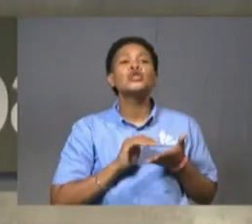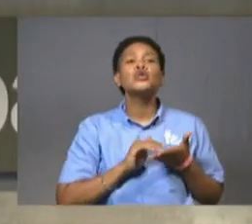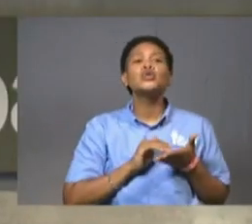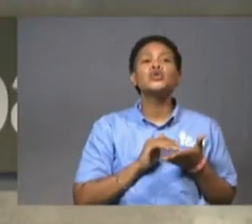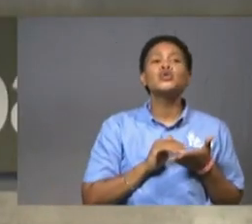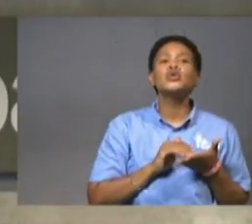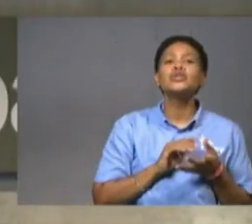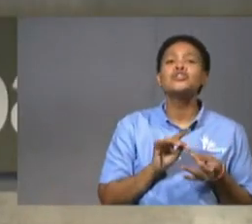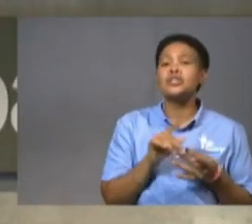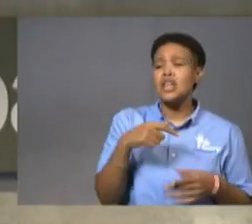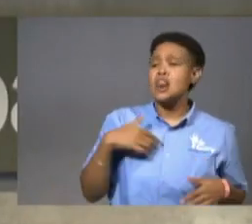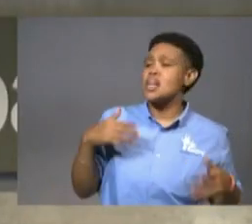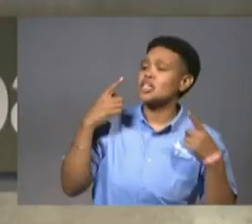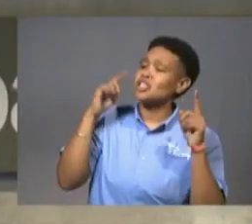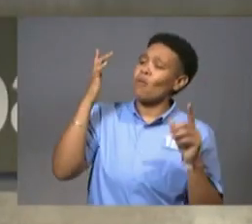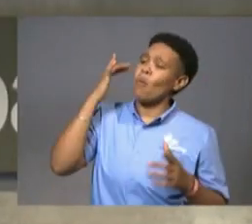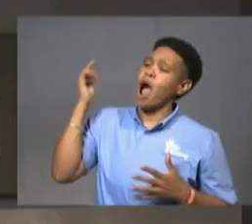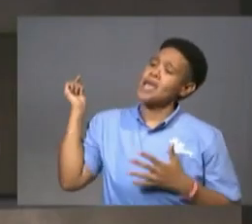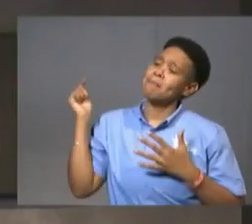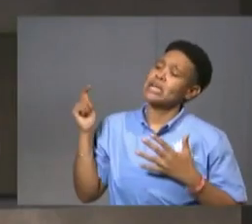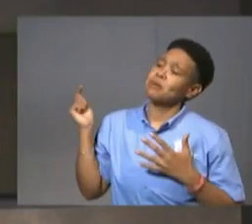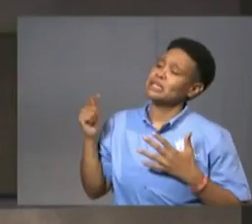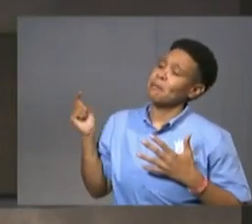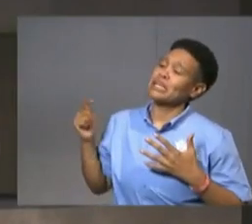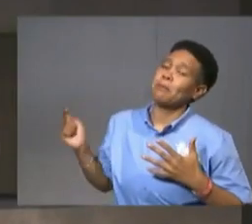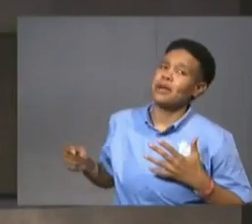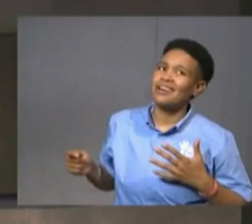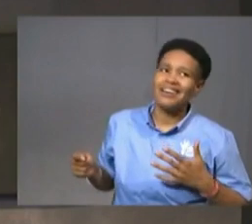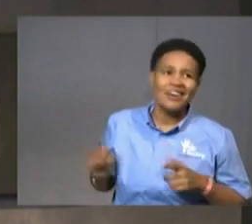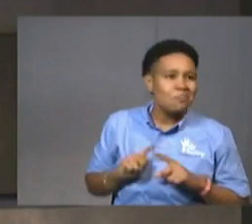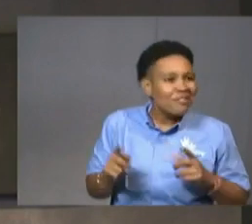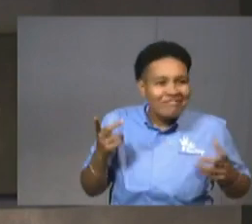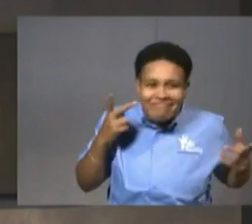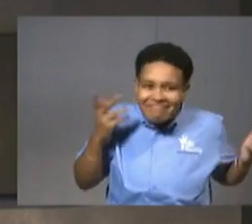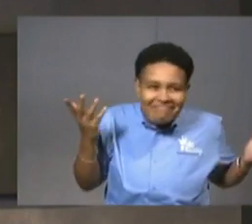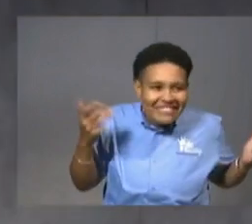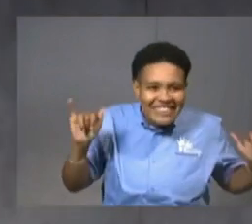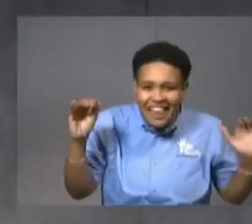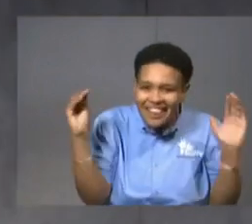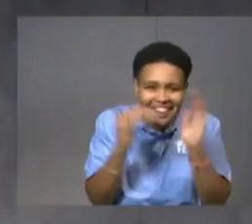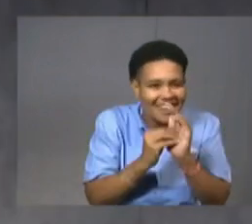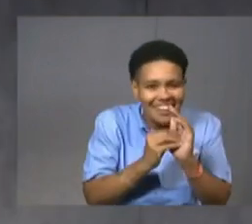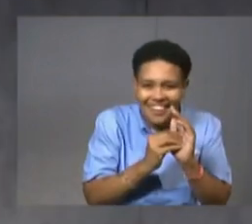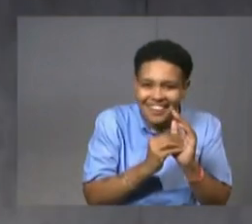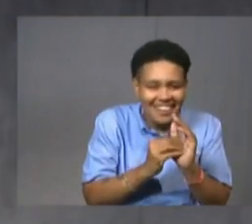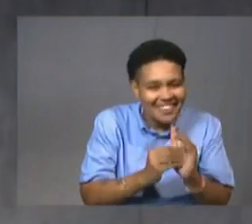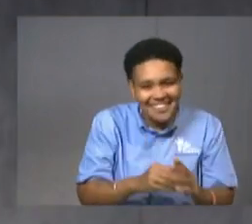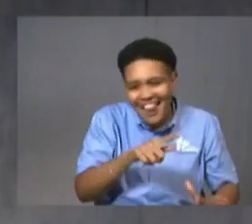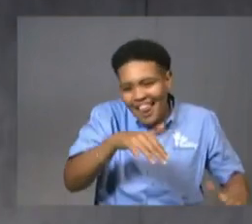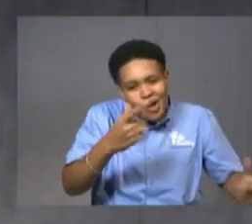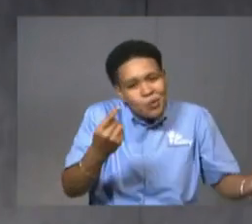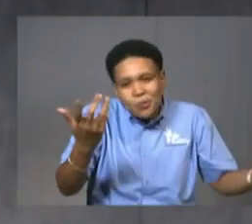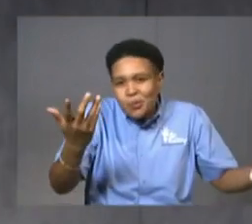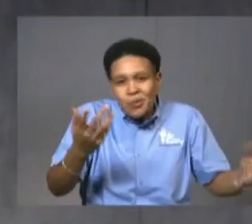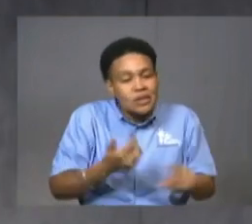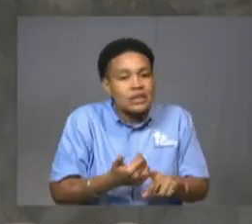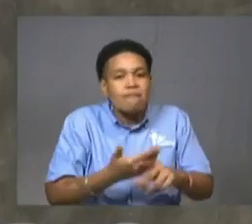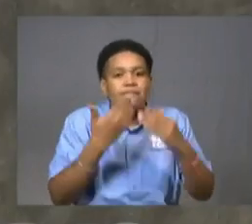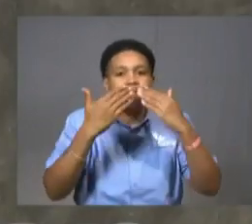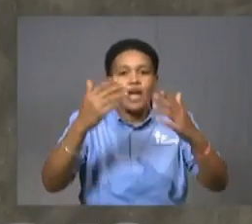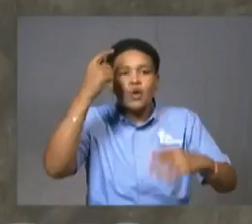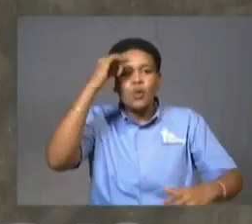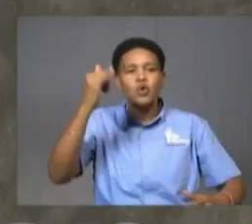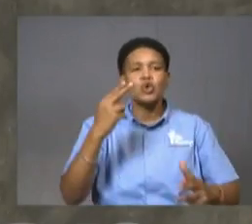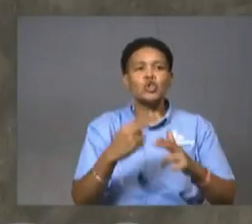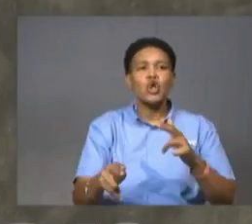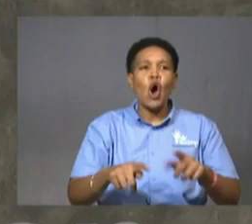not achieving growth, but it remains a blot on the record of this government. Thank you so very much, Mr. Golding. We'll now take a